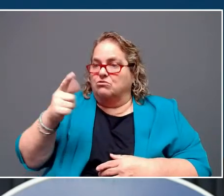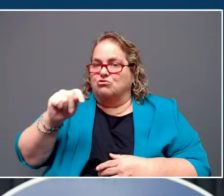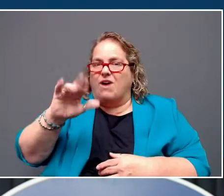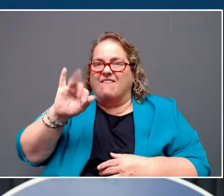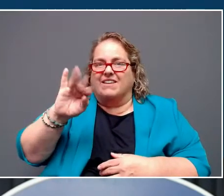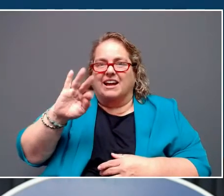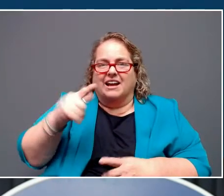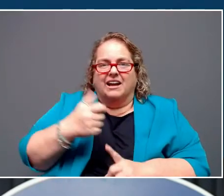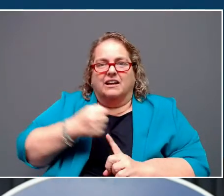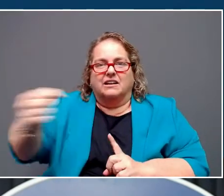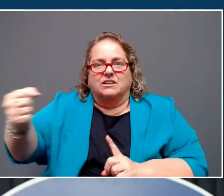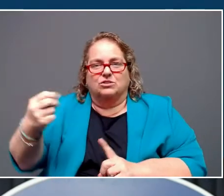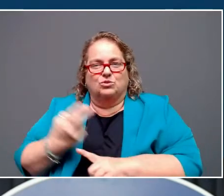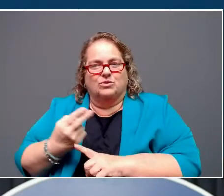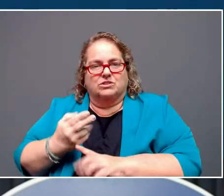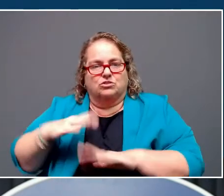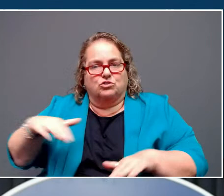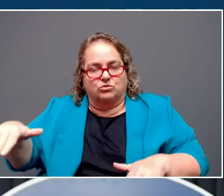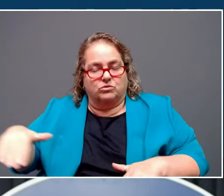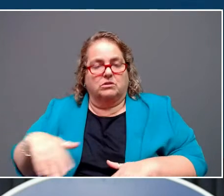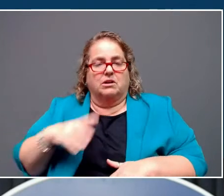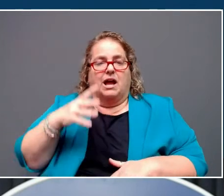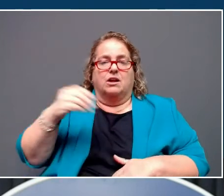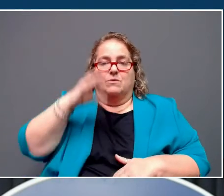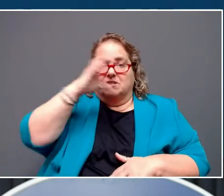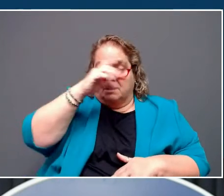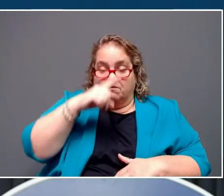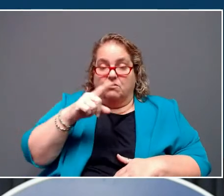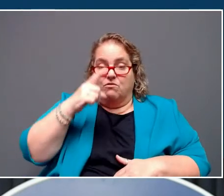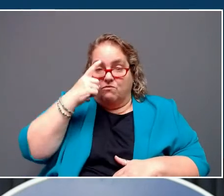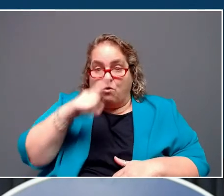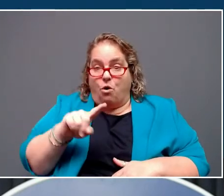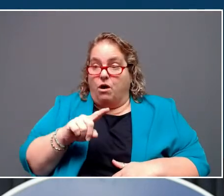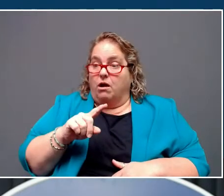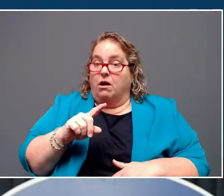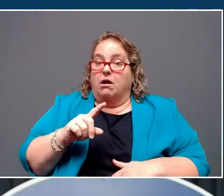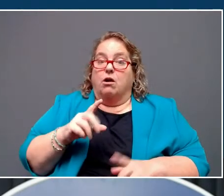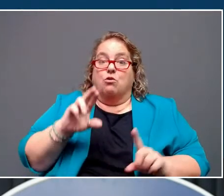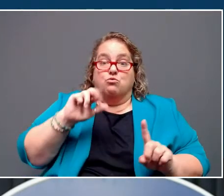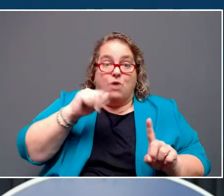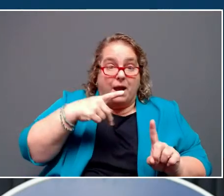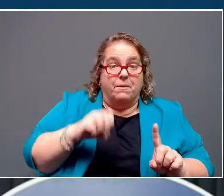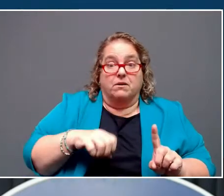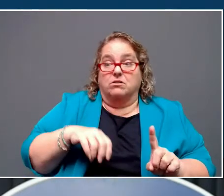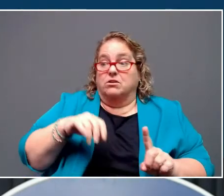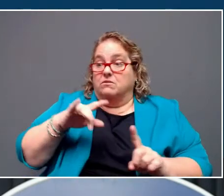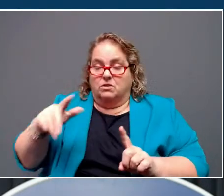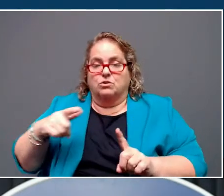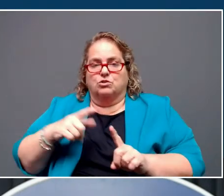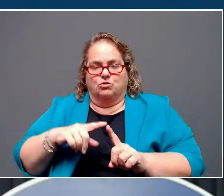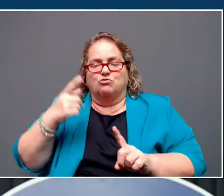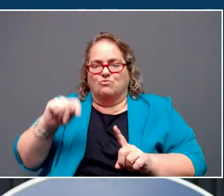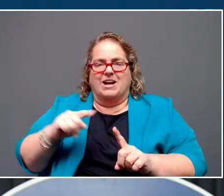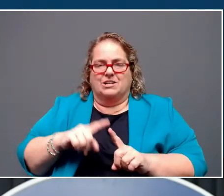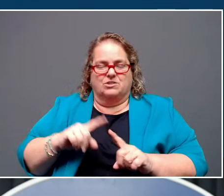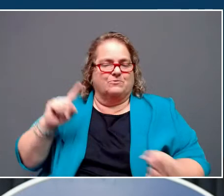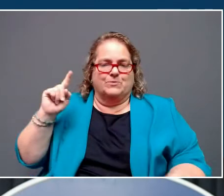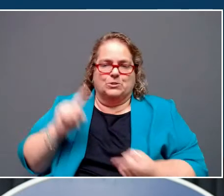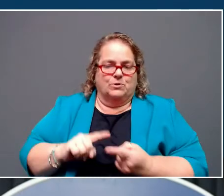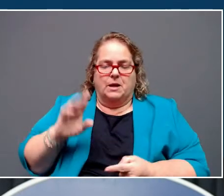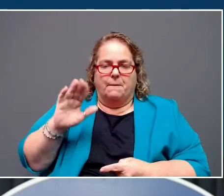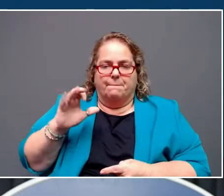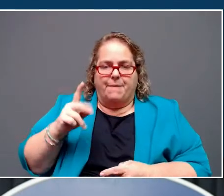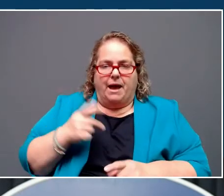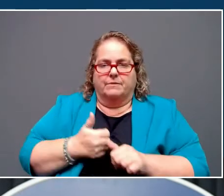and we were seeking justice for victims of rape and sexual assault, including ending the rape kit backlog and working to stop human